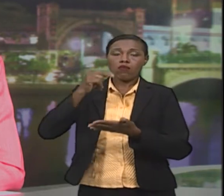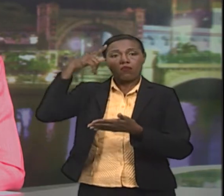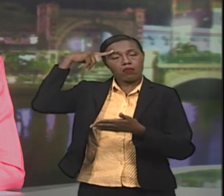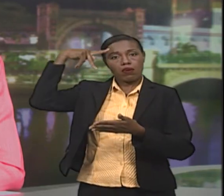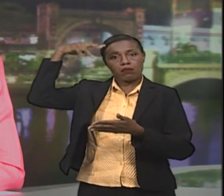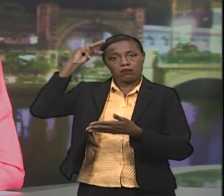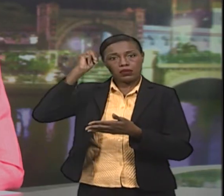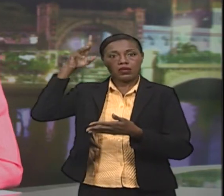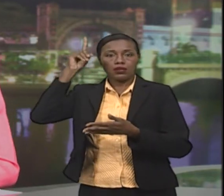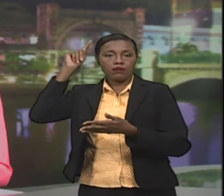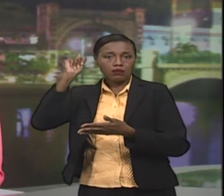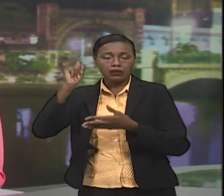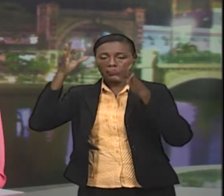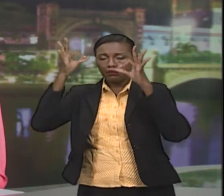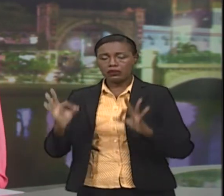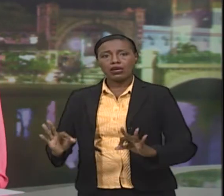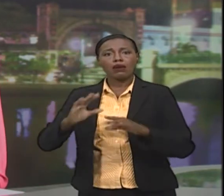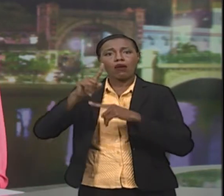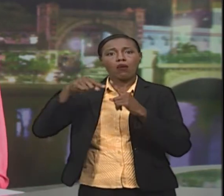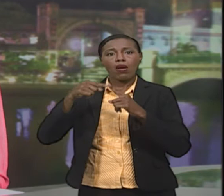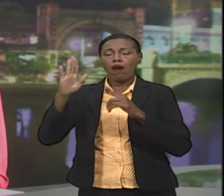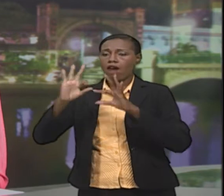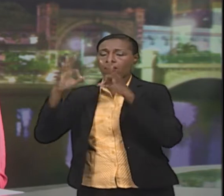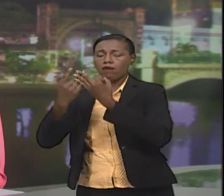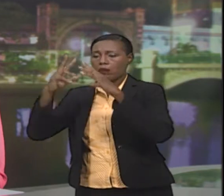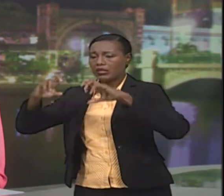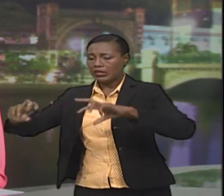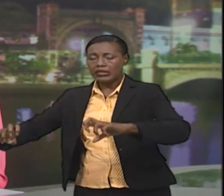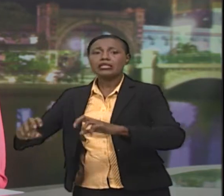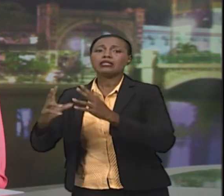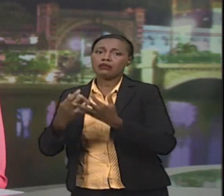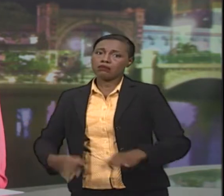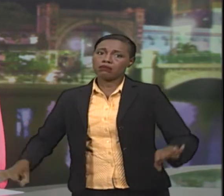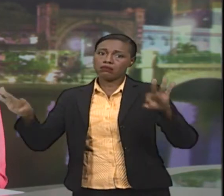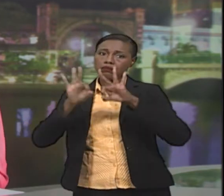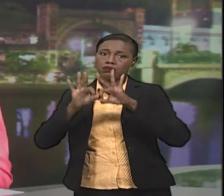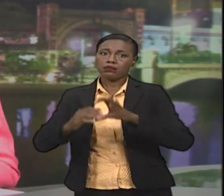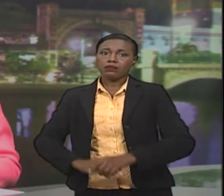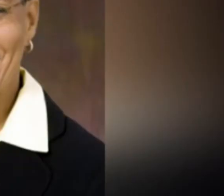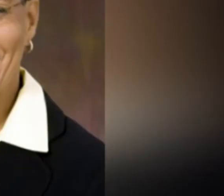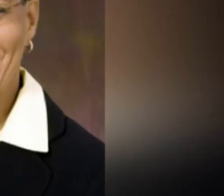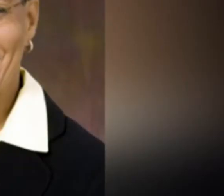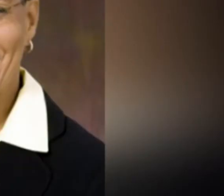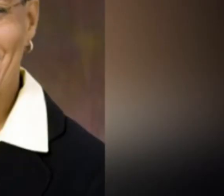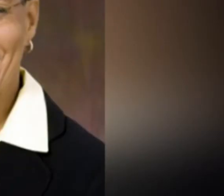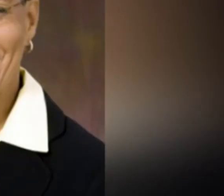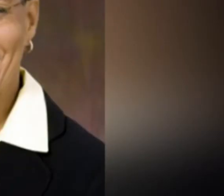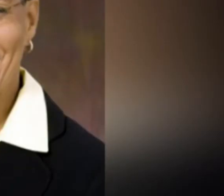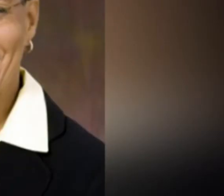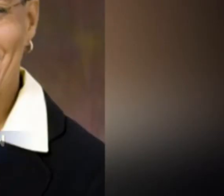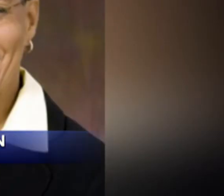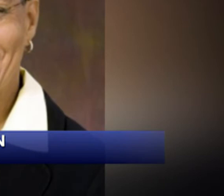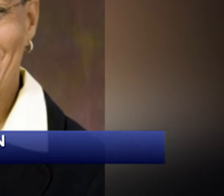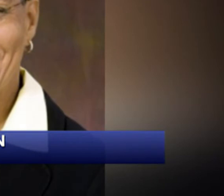Thompson said she made the decision after examining the needs of her family. I wish to inform the country, and more